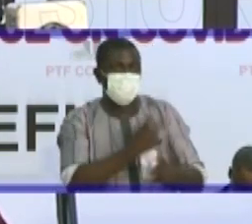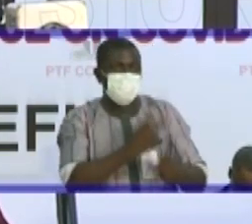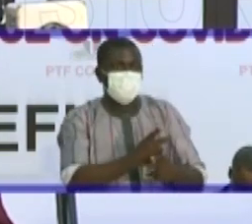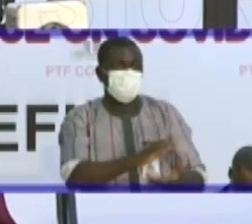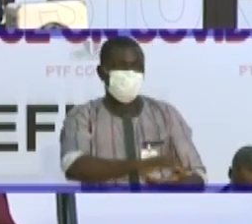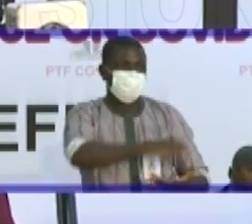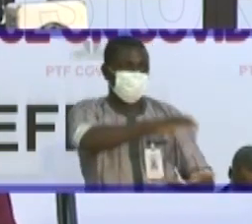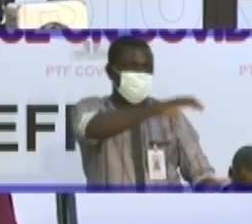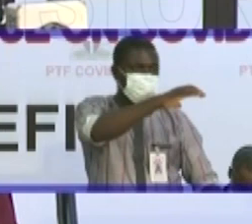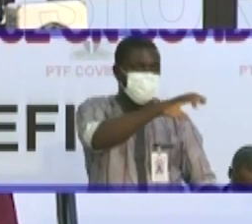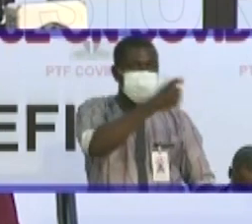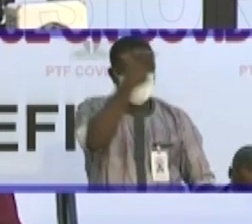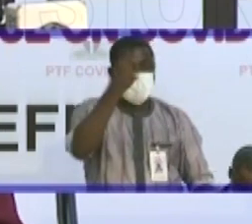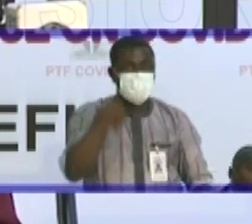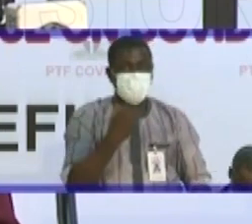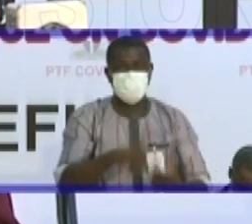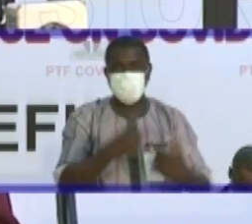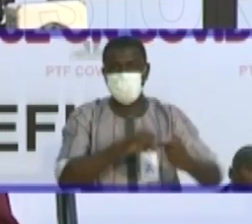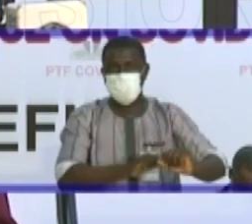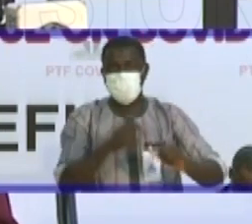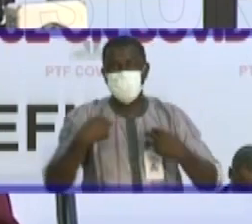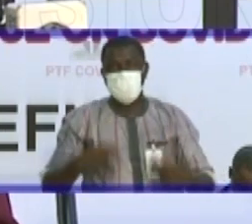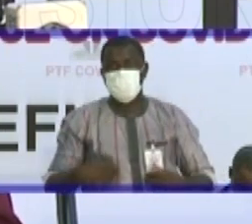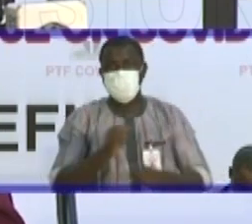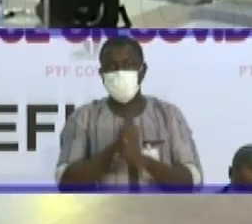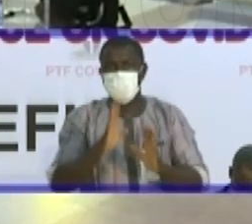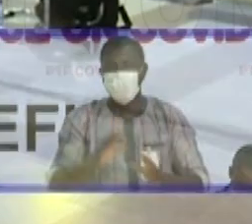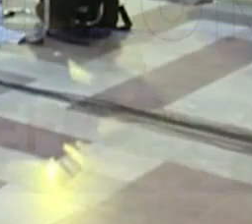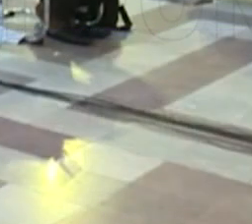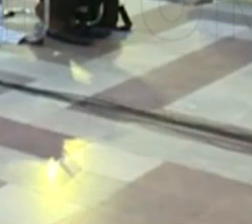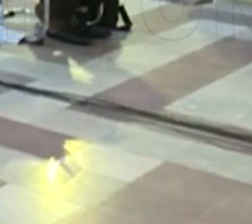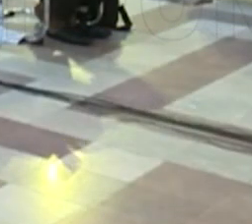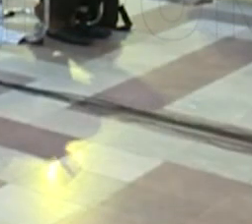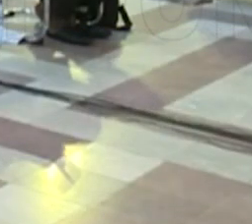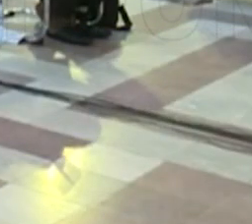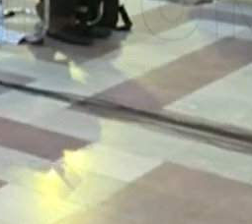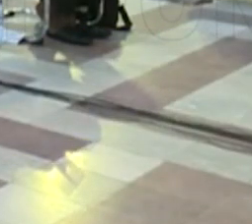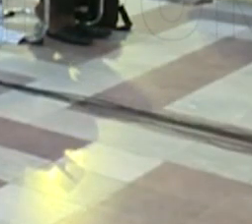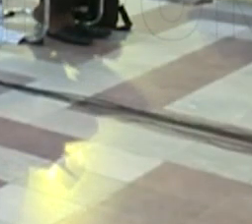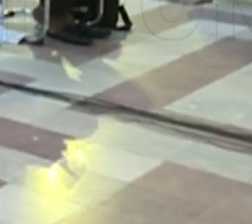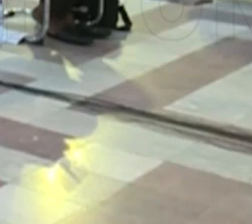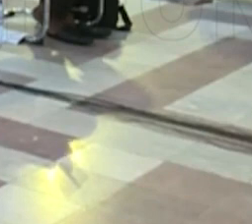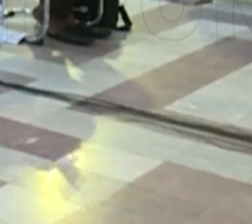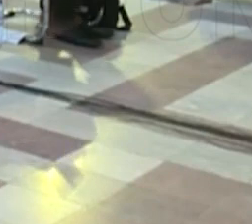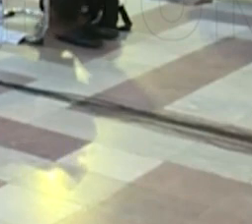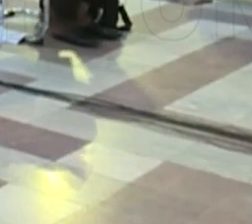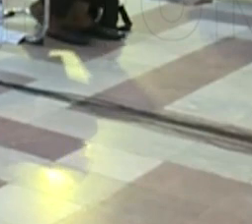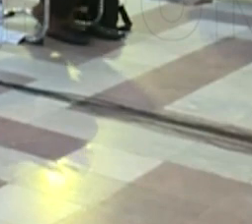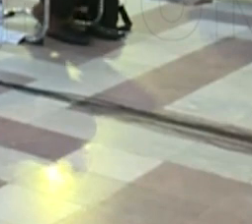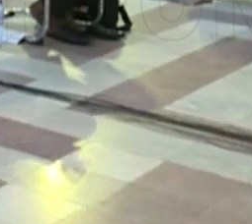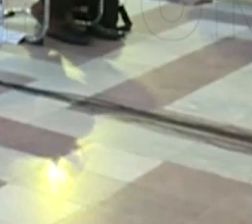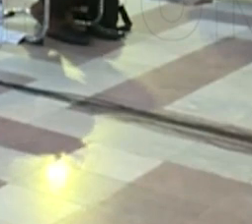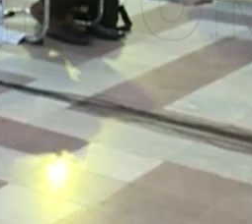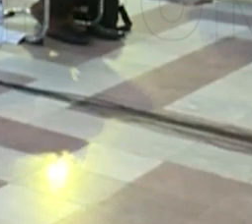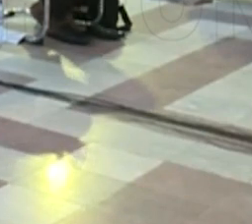our frontline health workers to make sure they don't run short. We have also told them to use these things very,